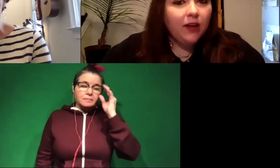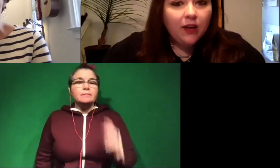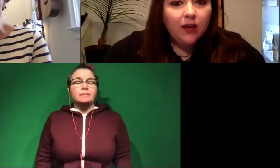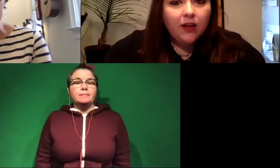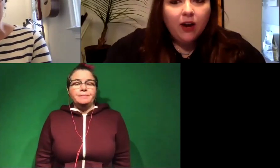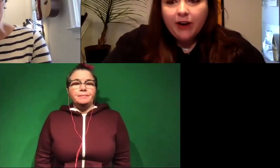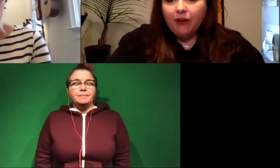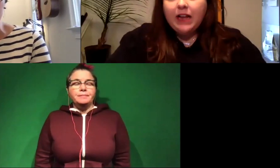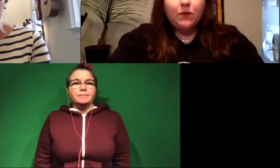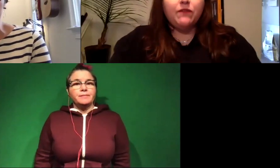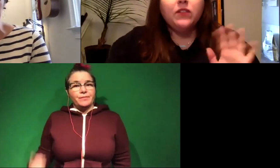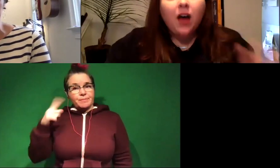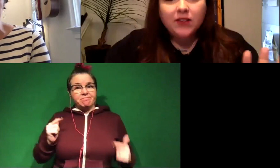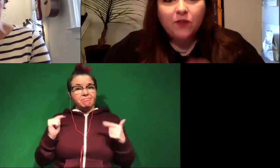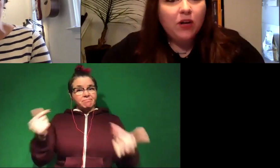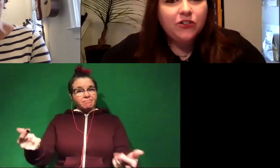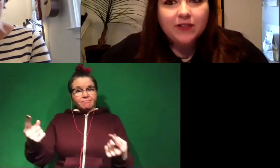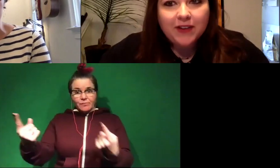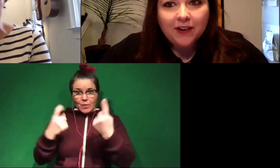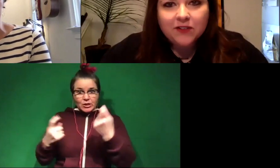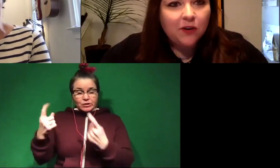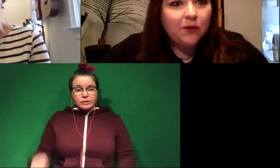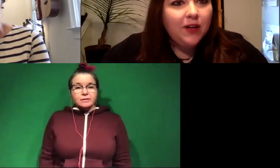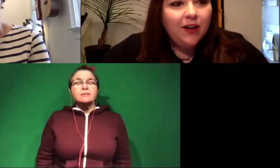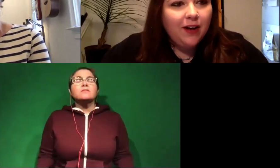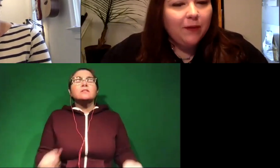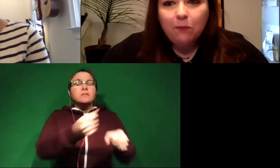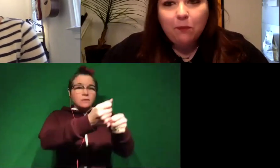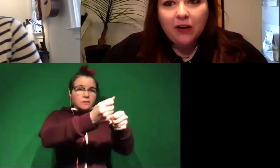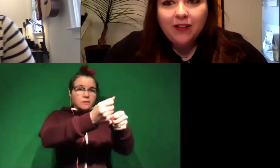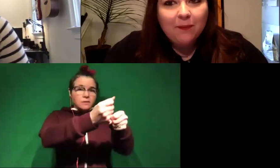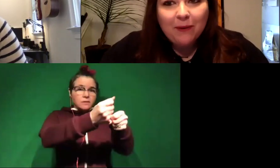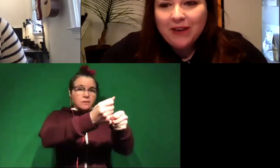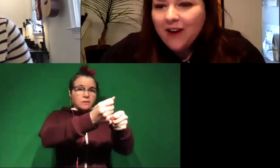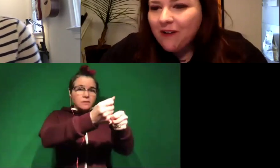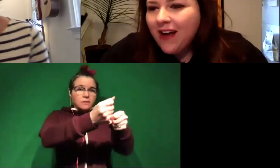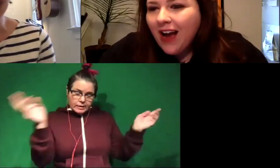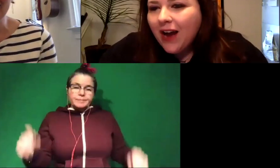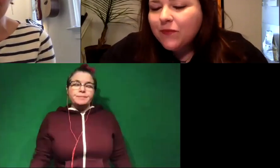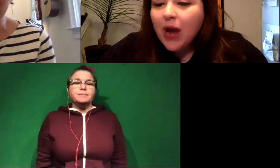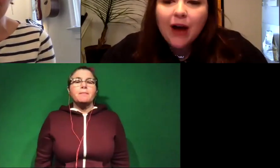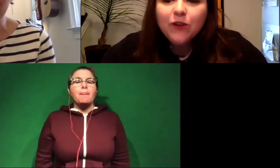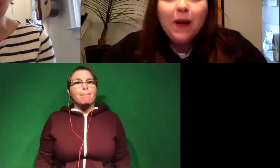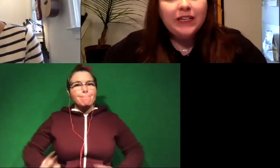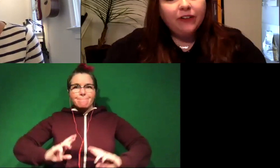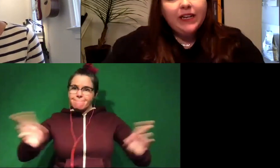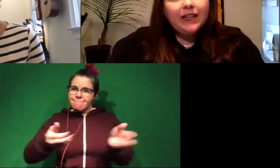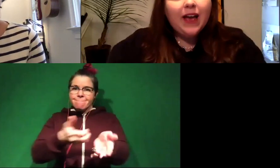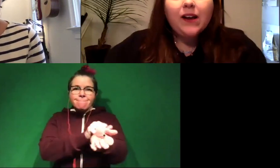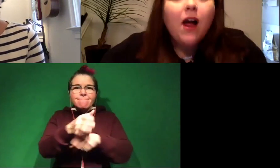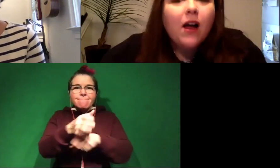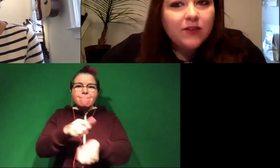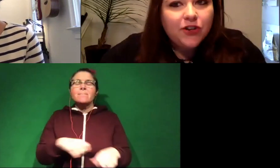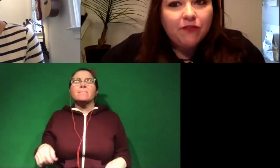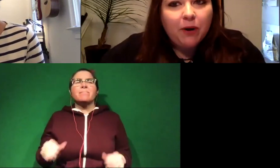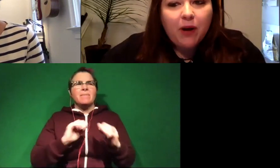for me. So I'm ready for questions. We have lots of questions here, so buckle up. Here we go. So how do bacteria